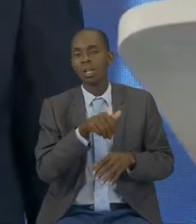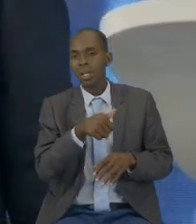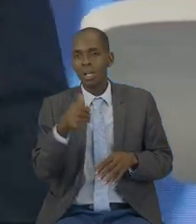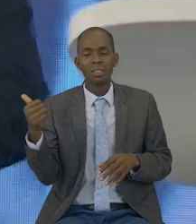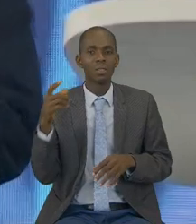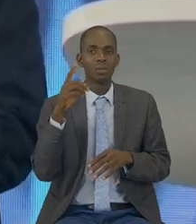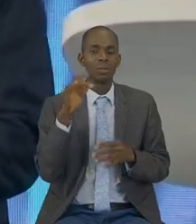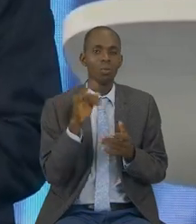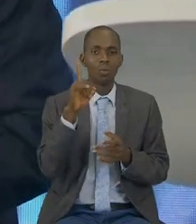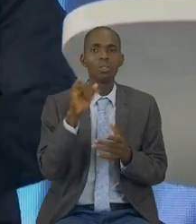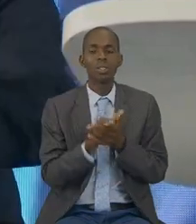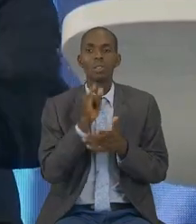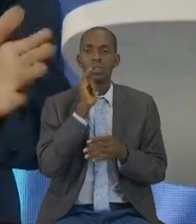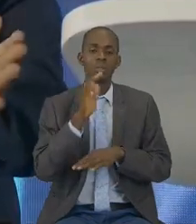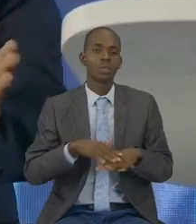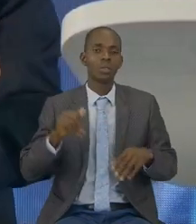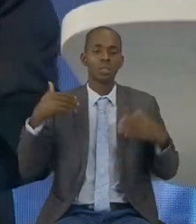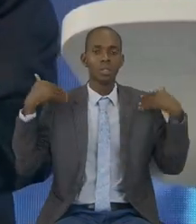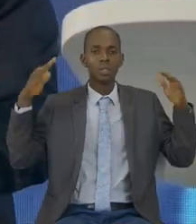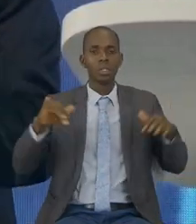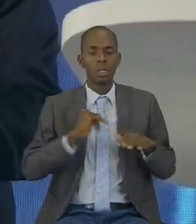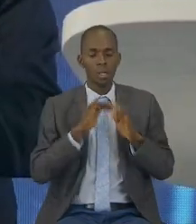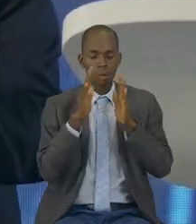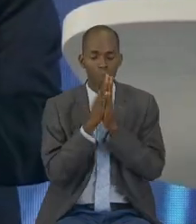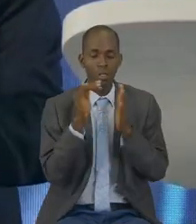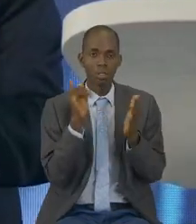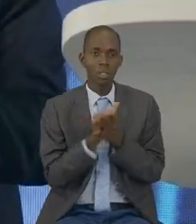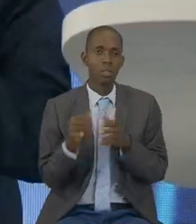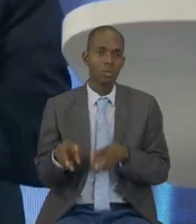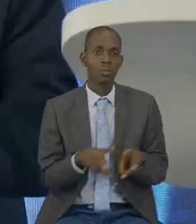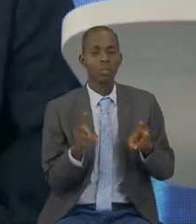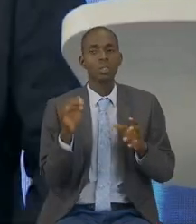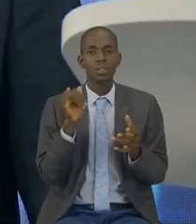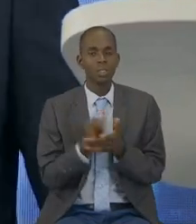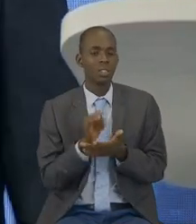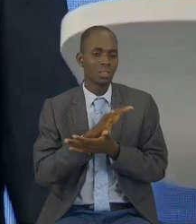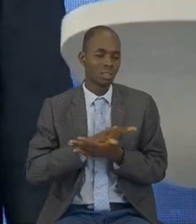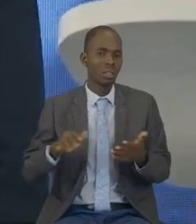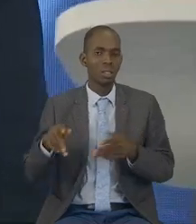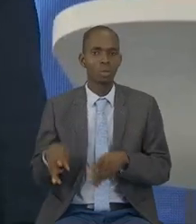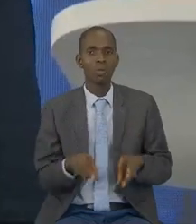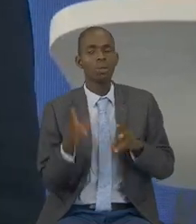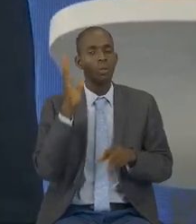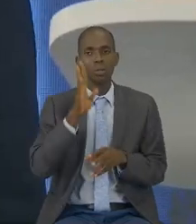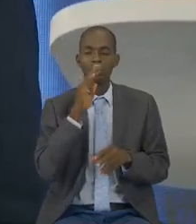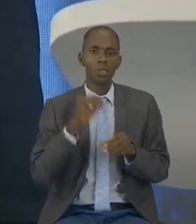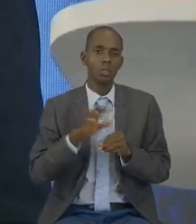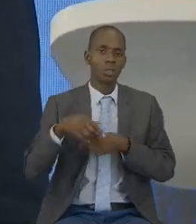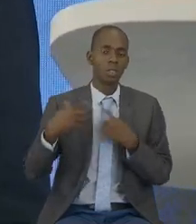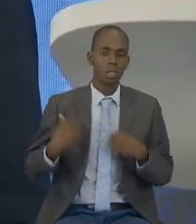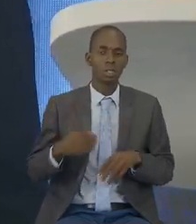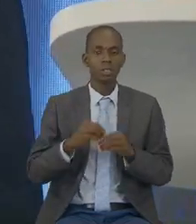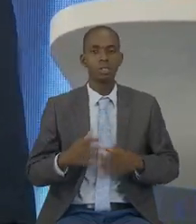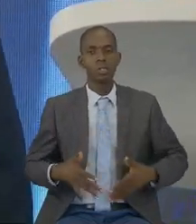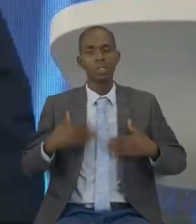is called an angel. I pray that that way and that clear path will be in your heart, in your life, in